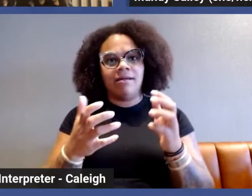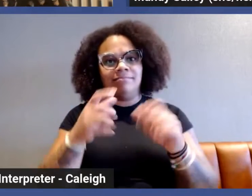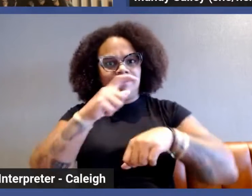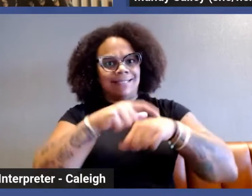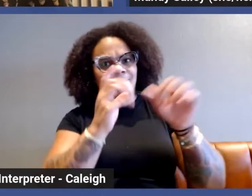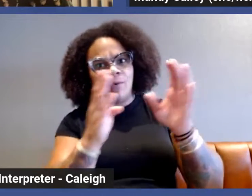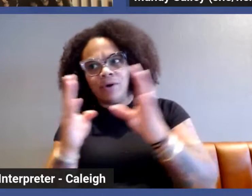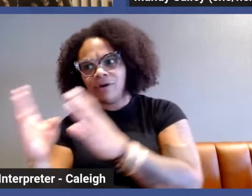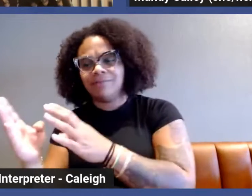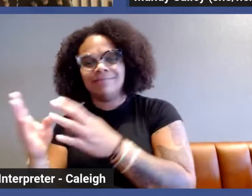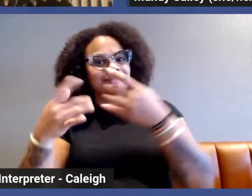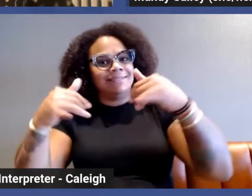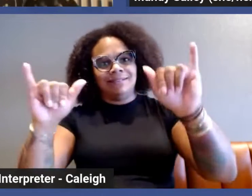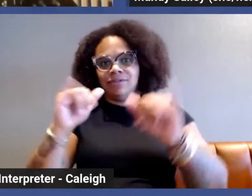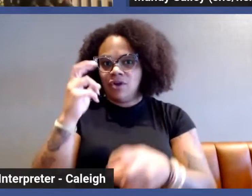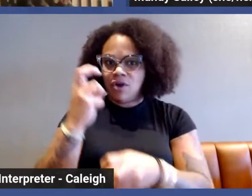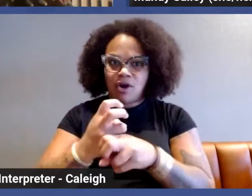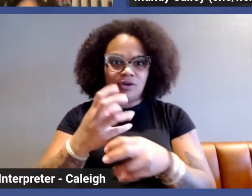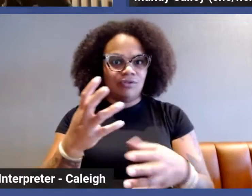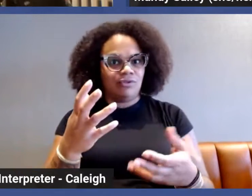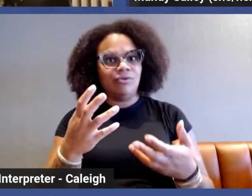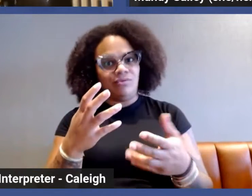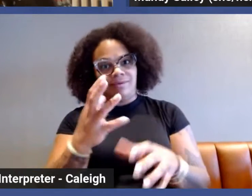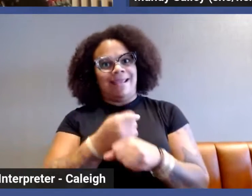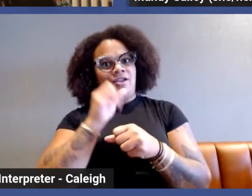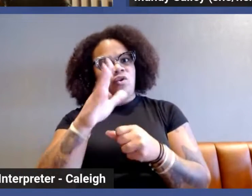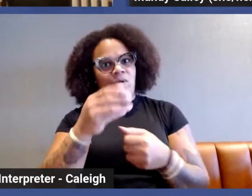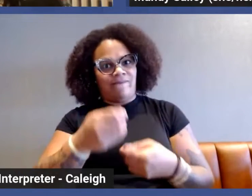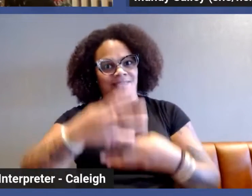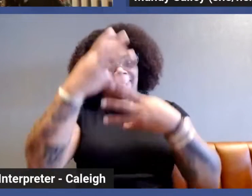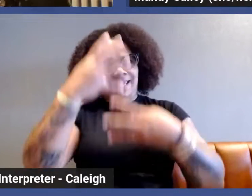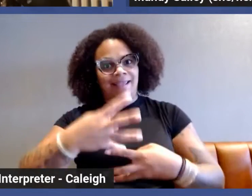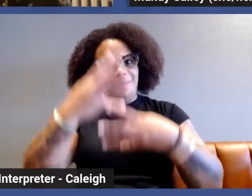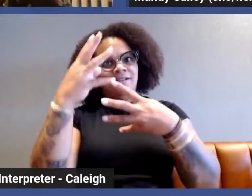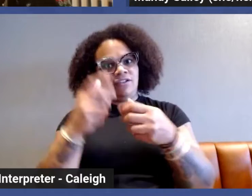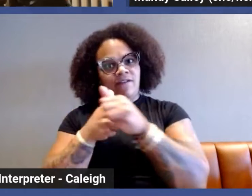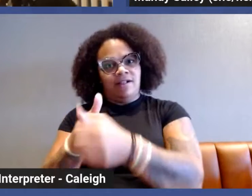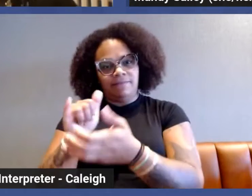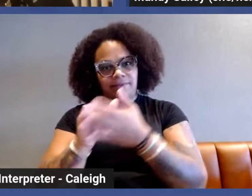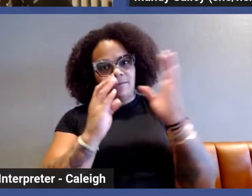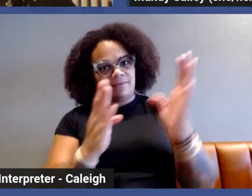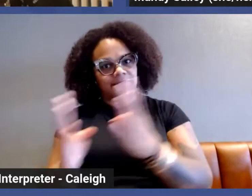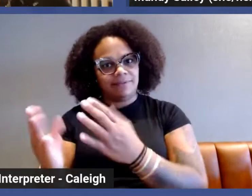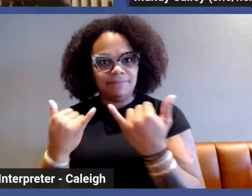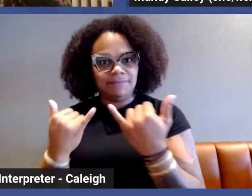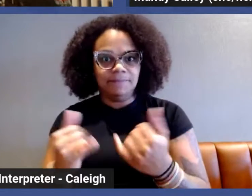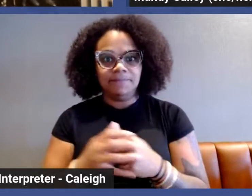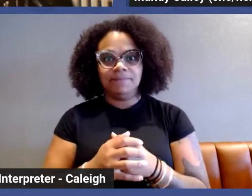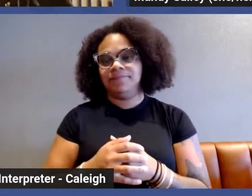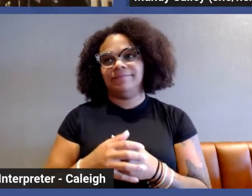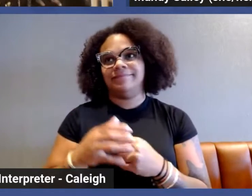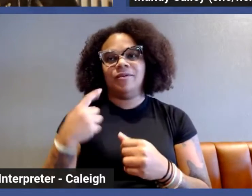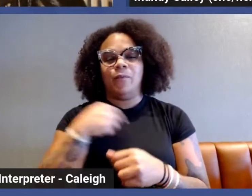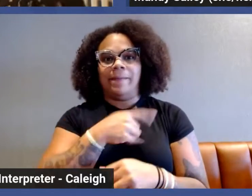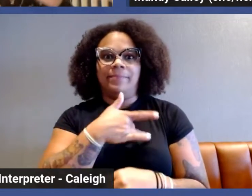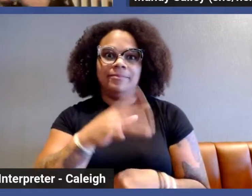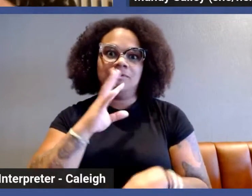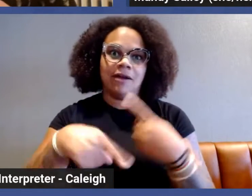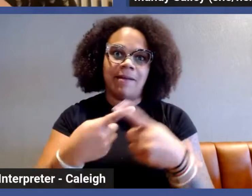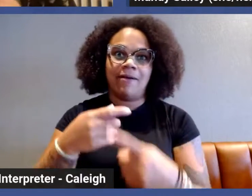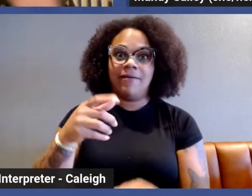your feed to look that way anymore, right? It's always going to be doing this kind of, like we always say, just like the algorithm, which is a very